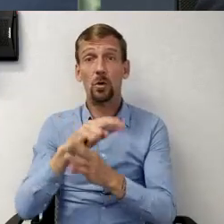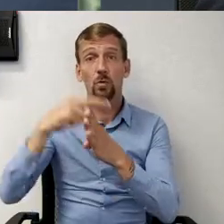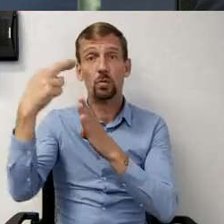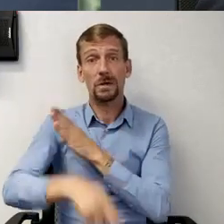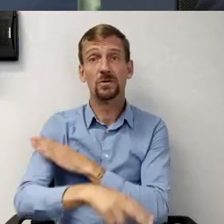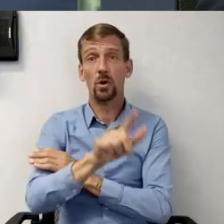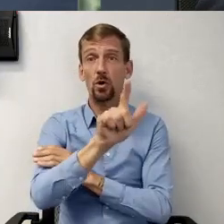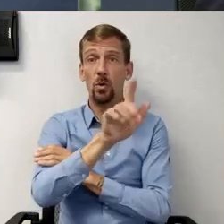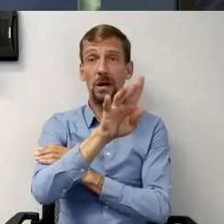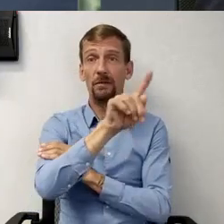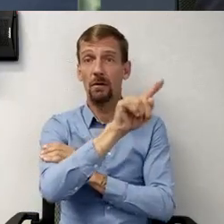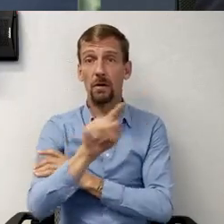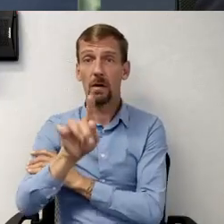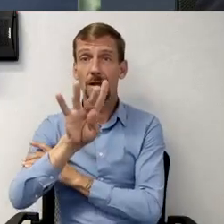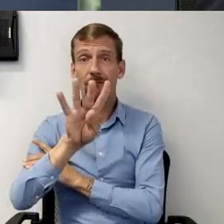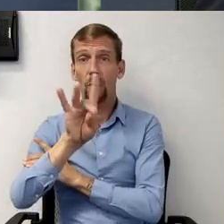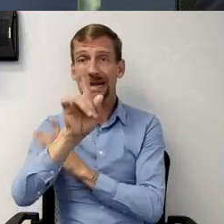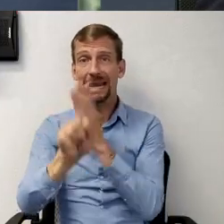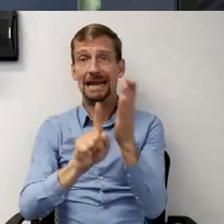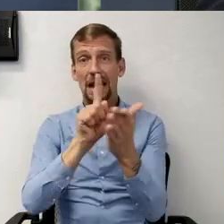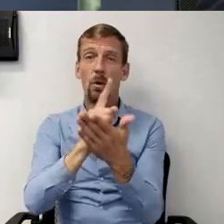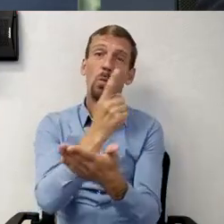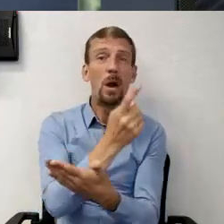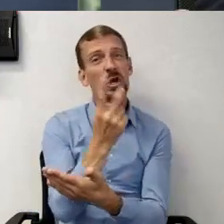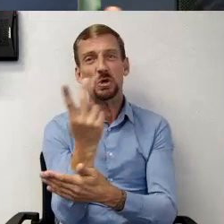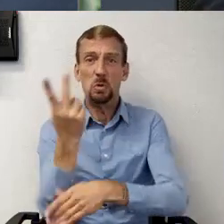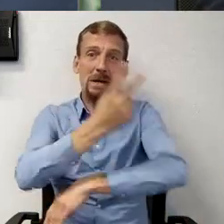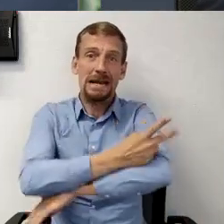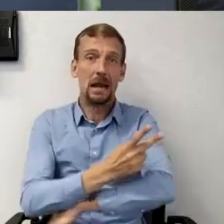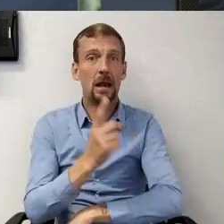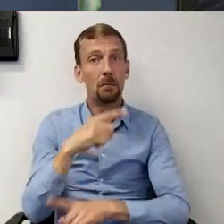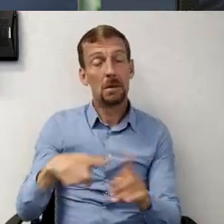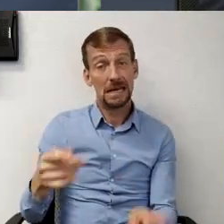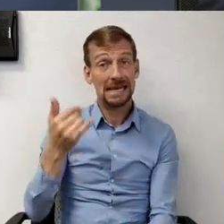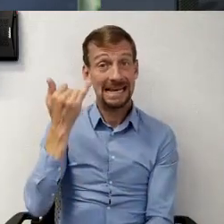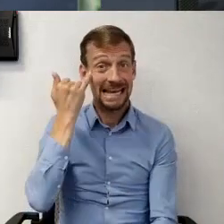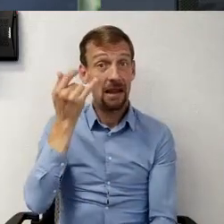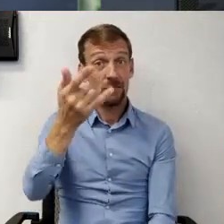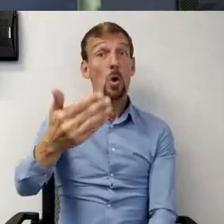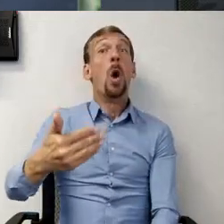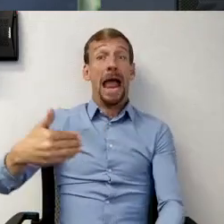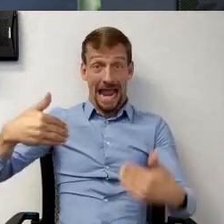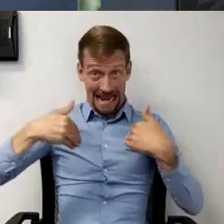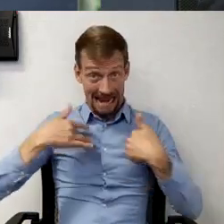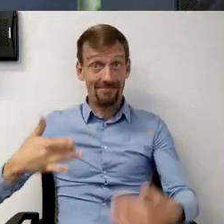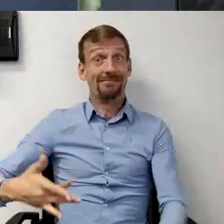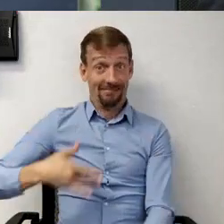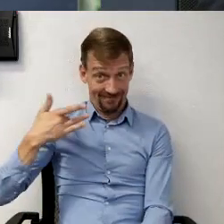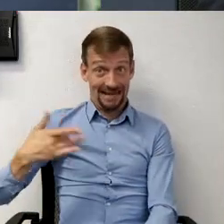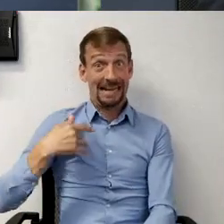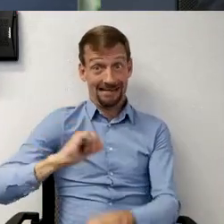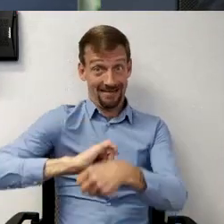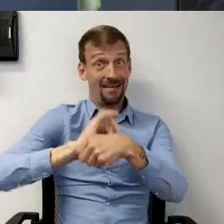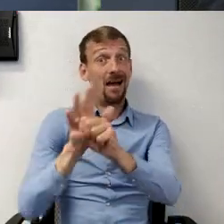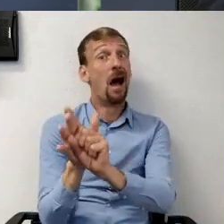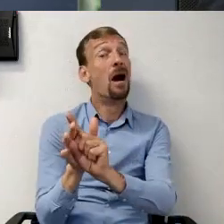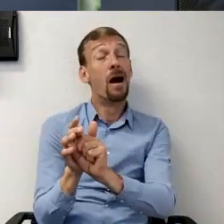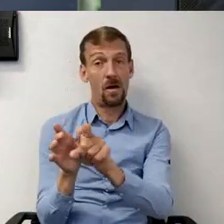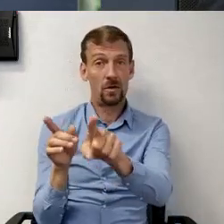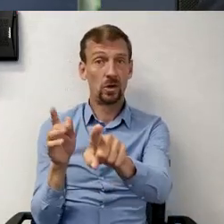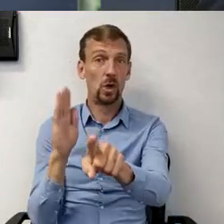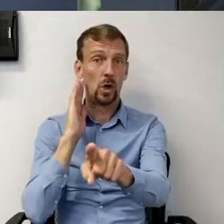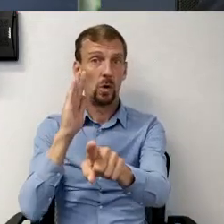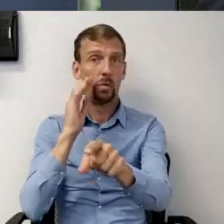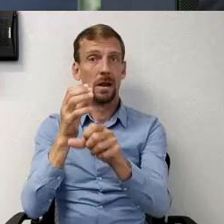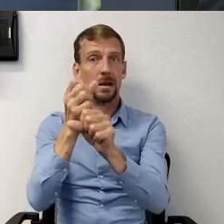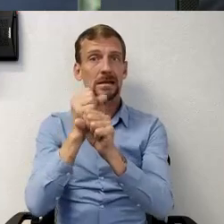to 48 hours. So if you're a symptomatic member of our community, you're going to get